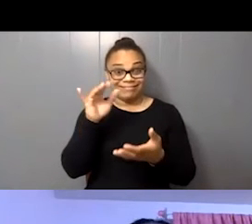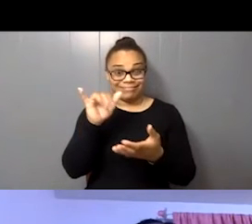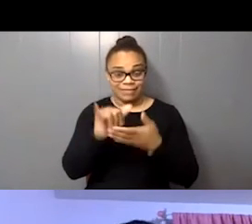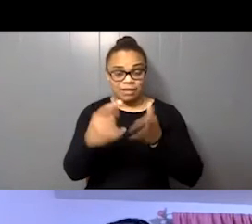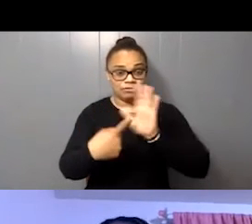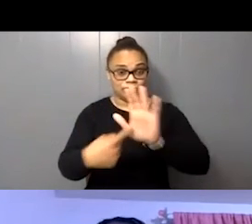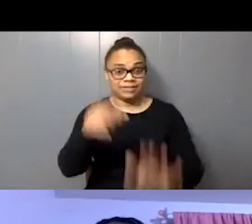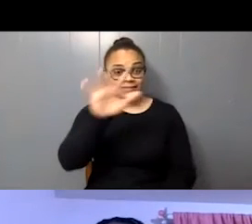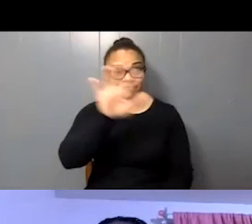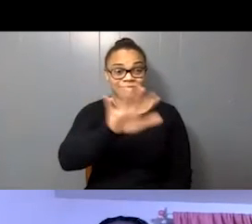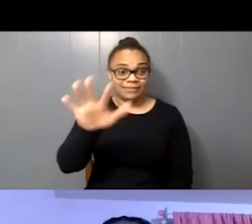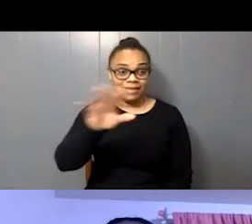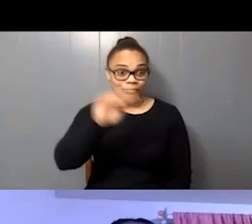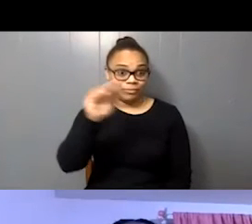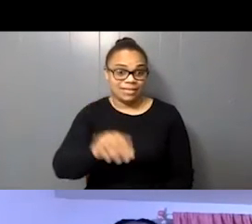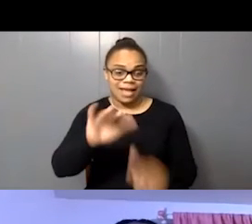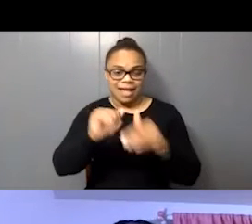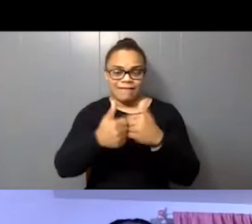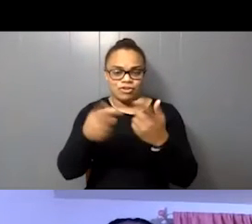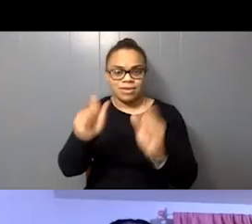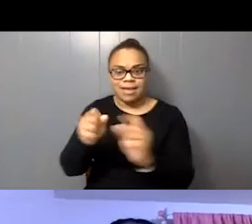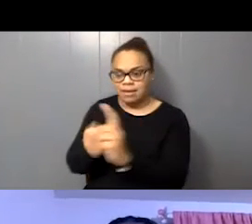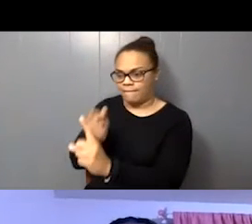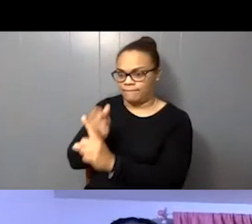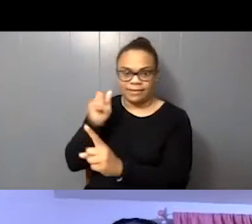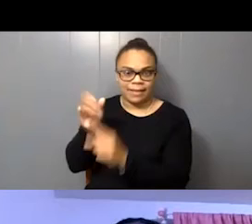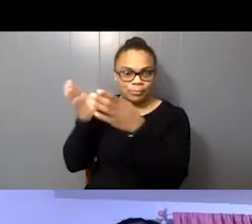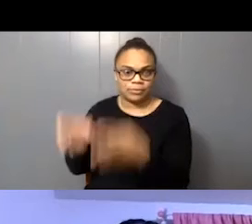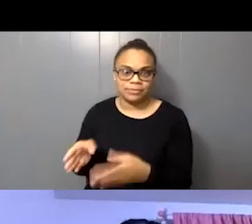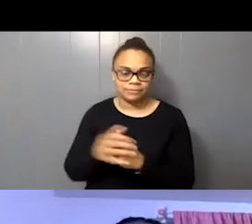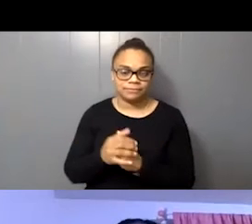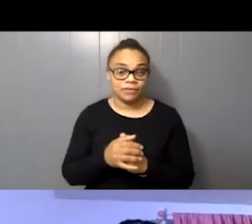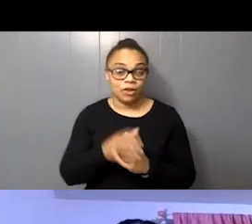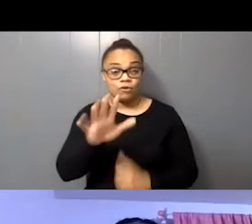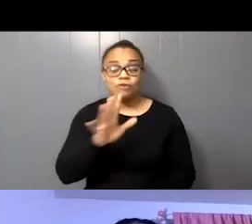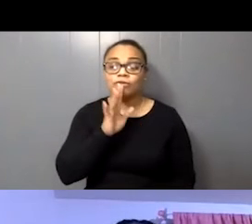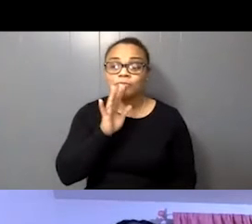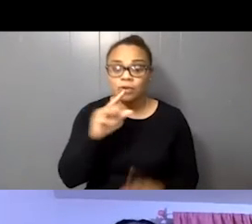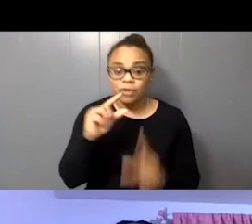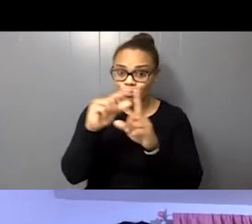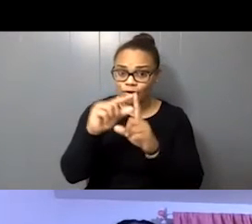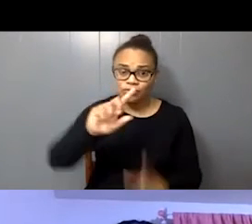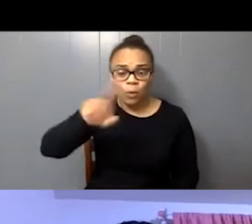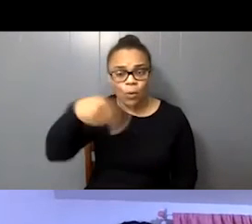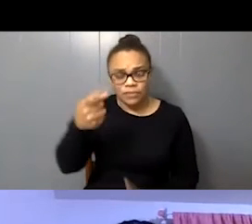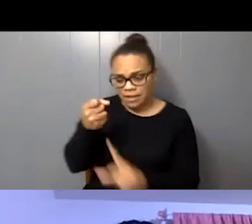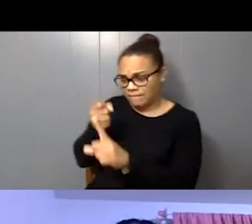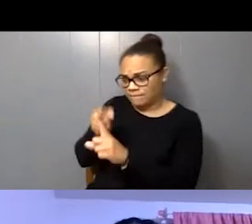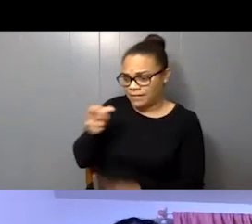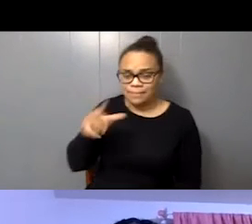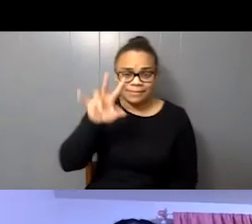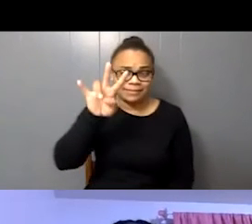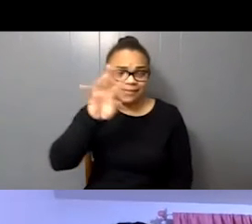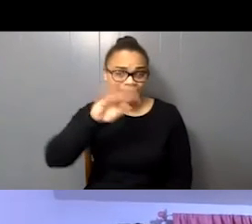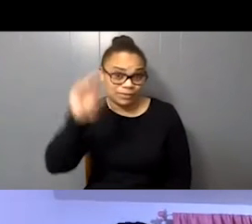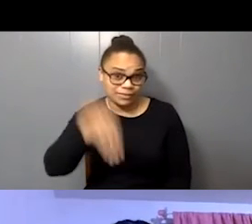how you can affect them in a way. Your actual spoken words is only 7%, but your voice and